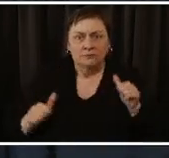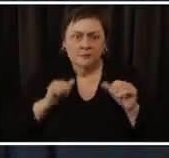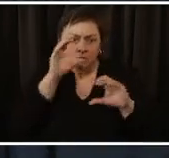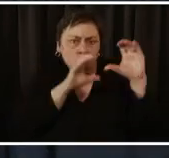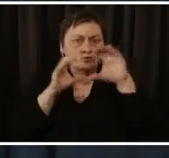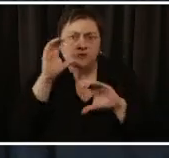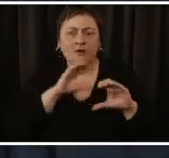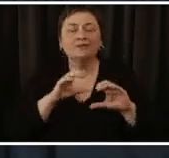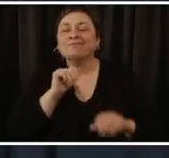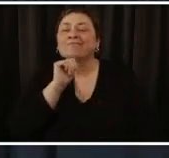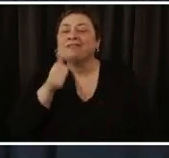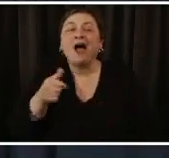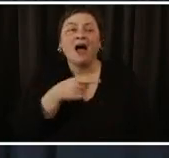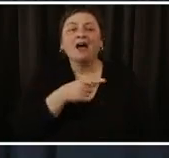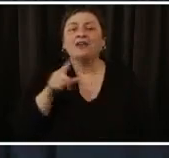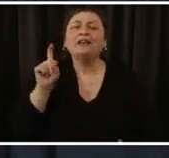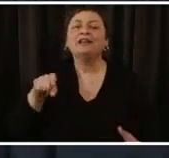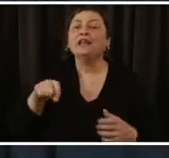to do.